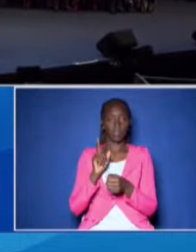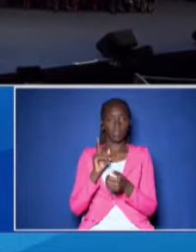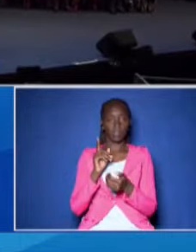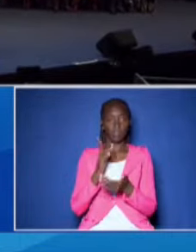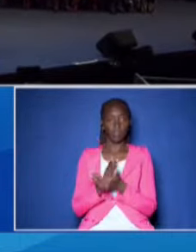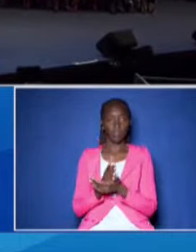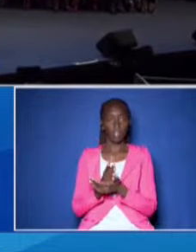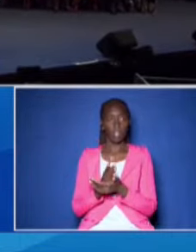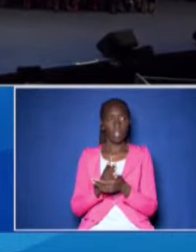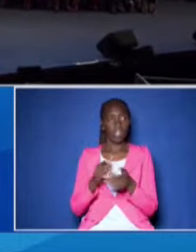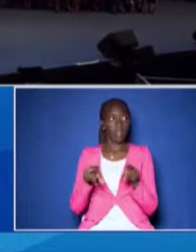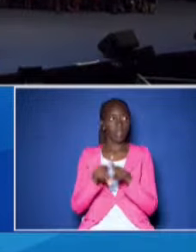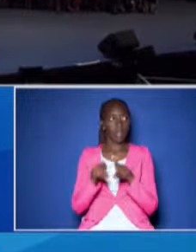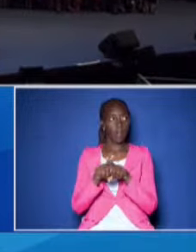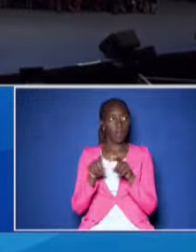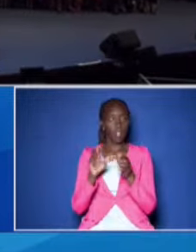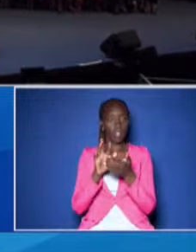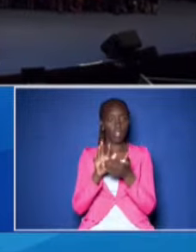uring